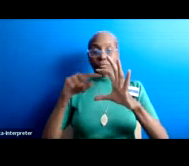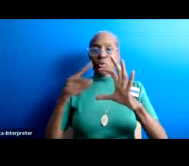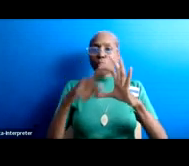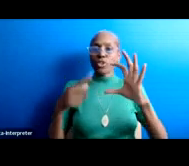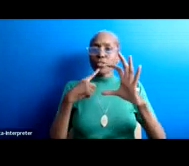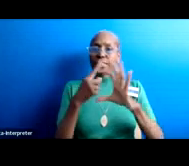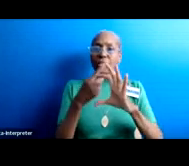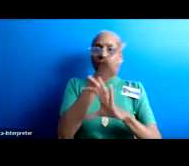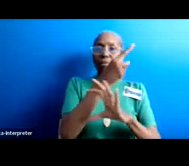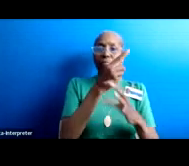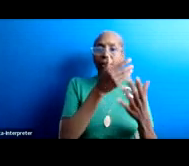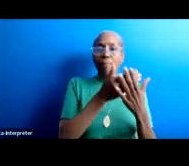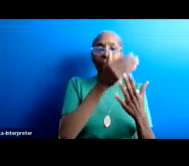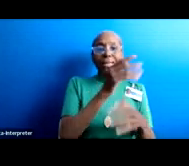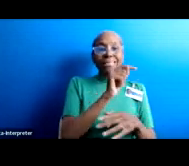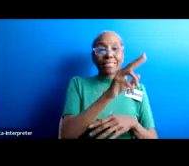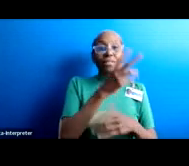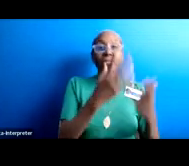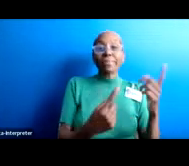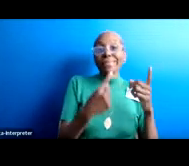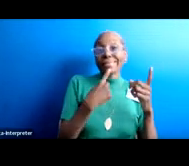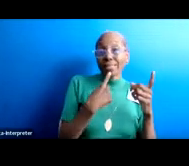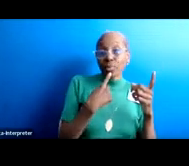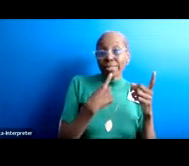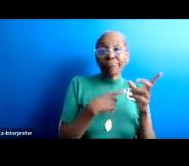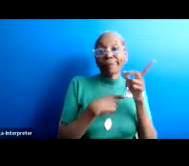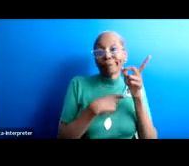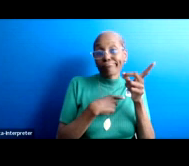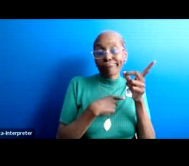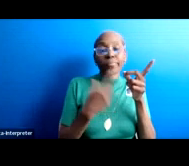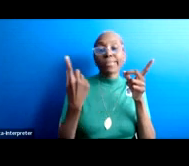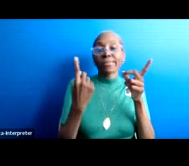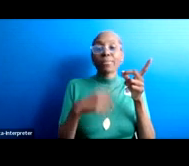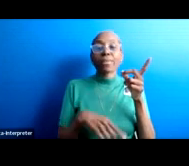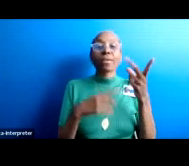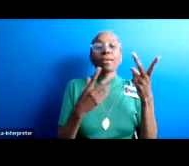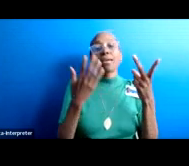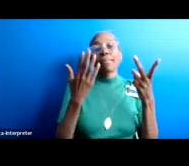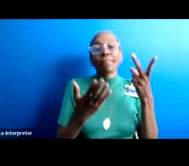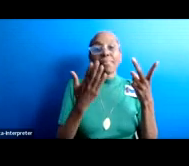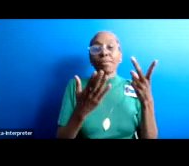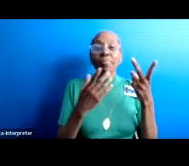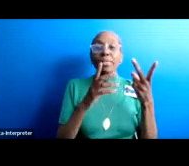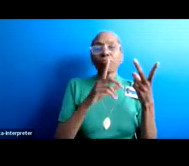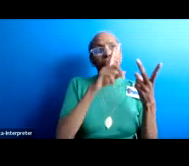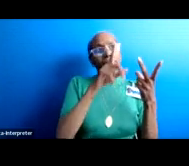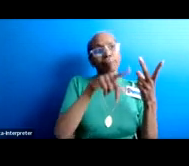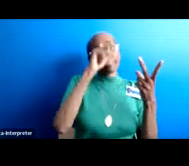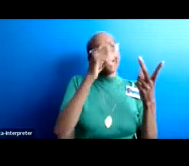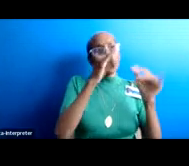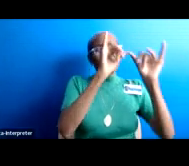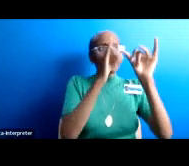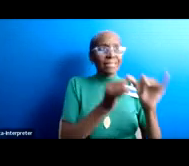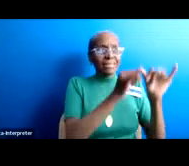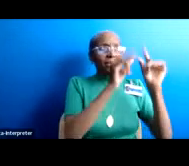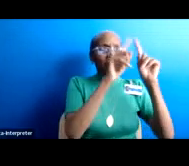about buying a TV? Well, they might be disappointed in something. They might be questioning the dimensions of